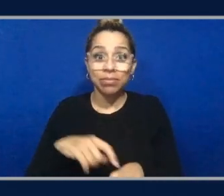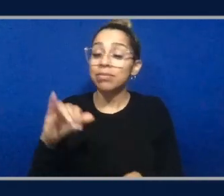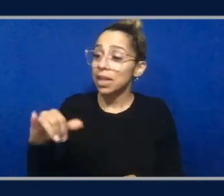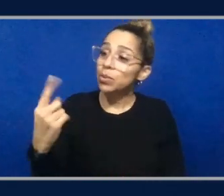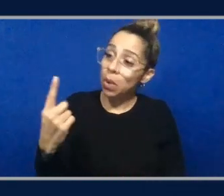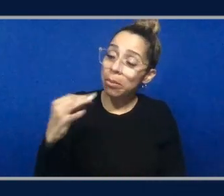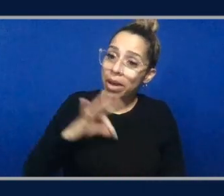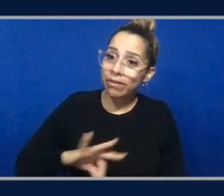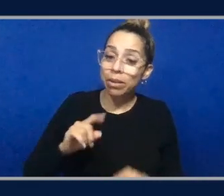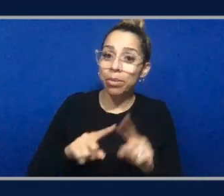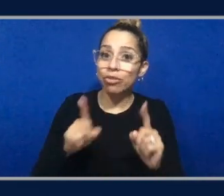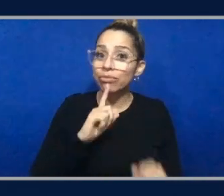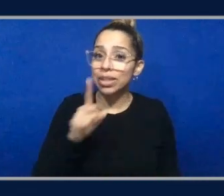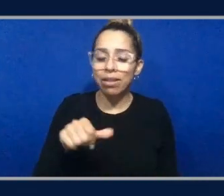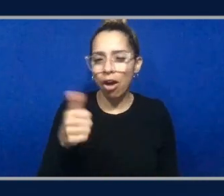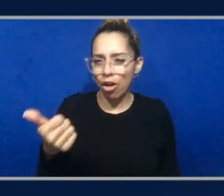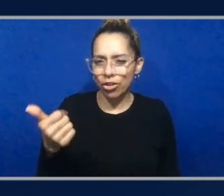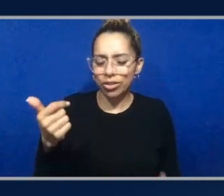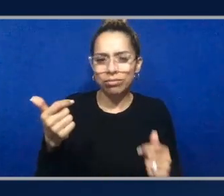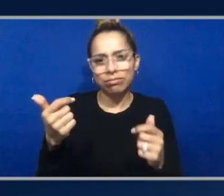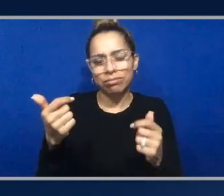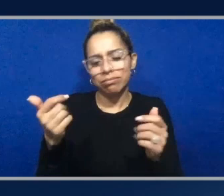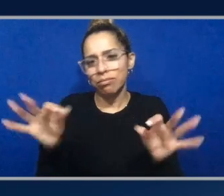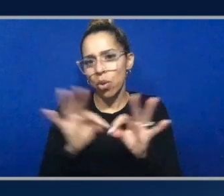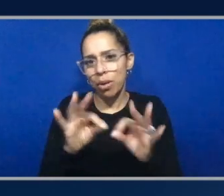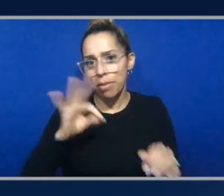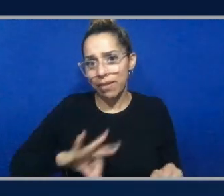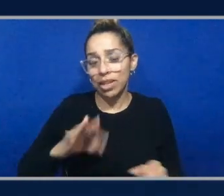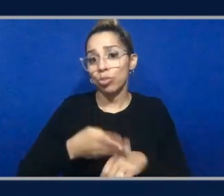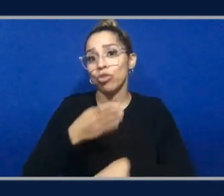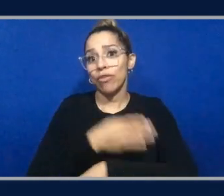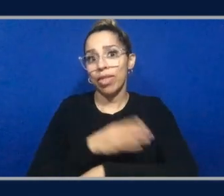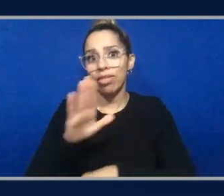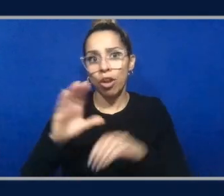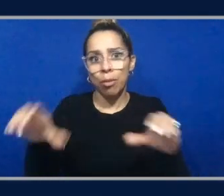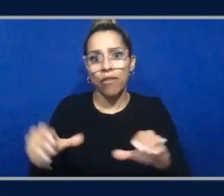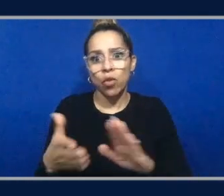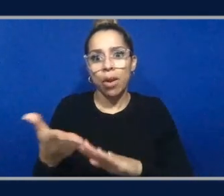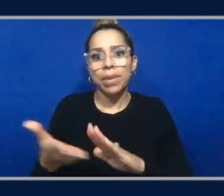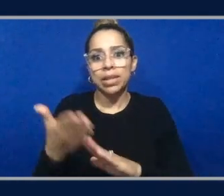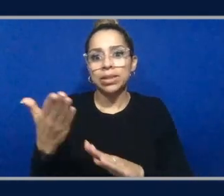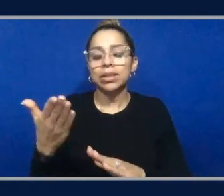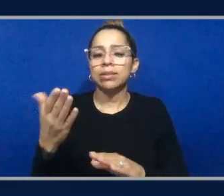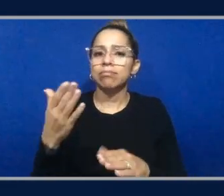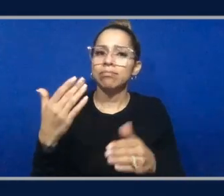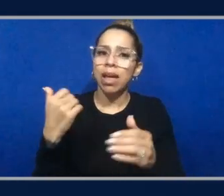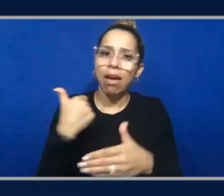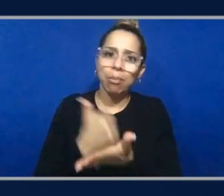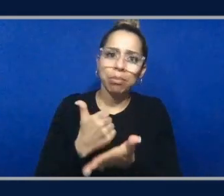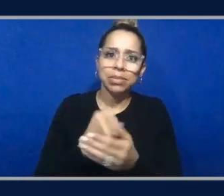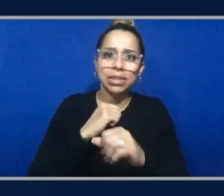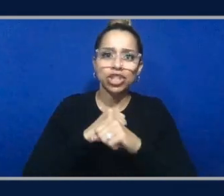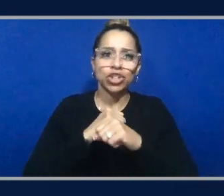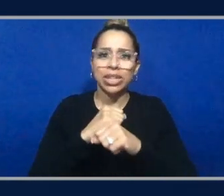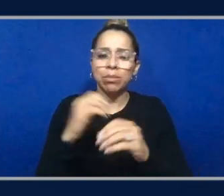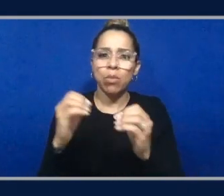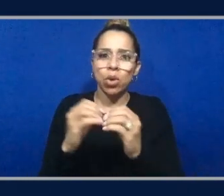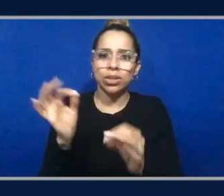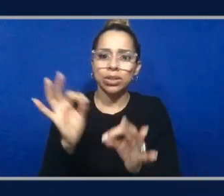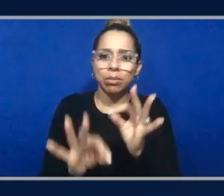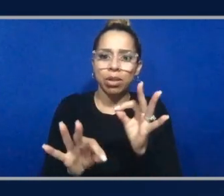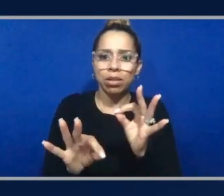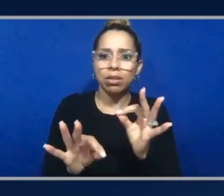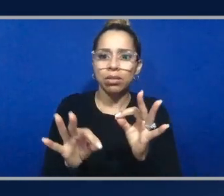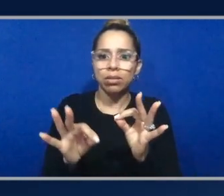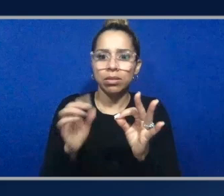other big part is like improving the performance and simplifying the security as well at scale for these customers. Got it. Okay. So the security